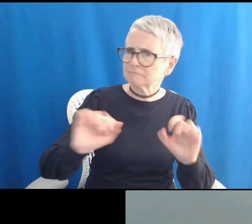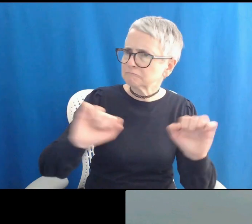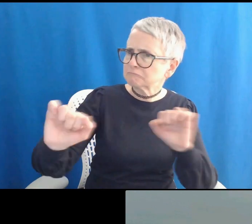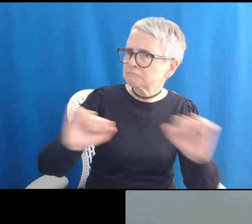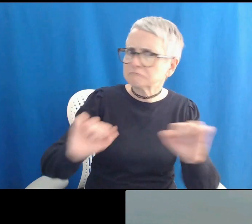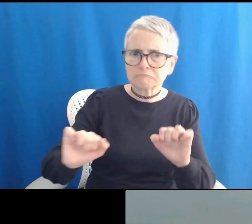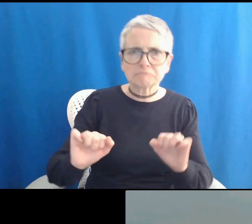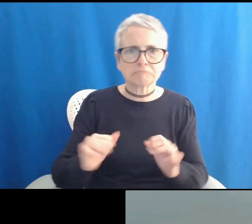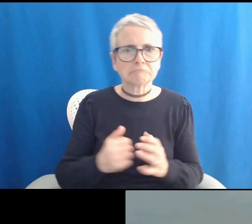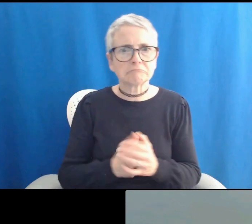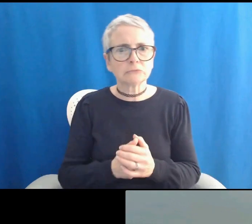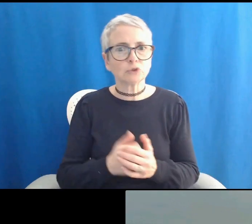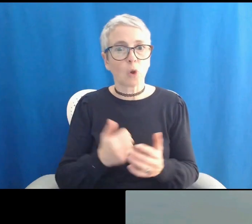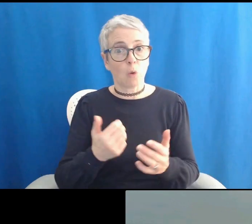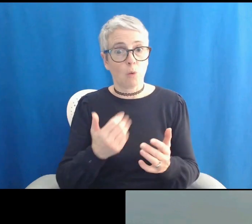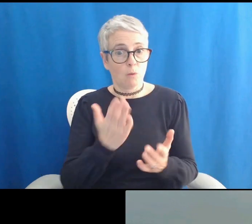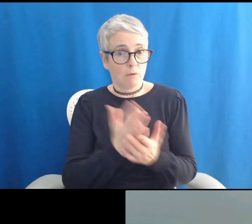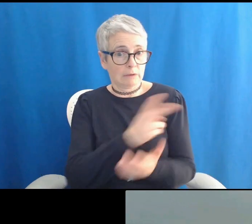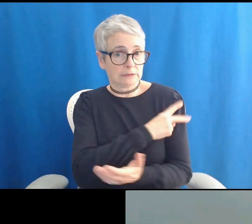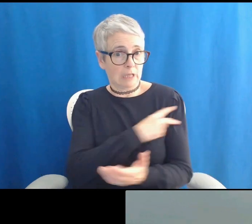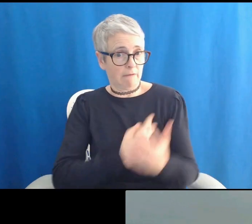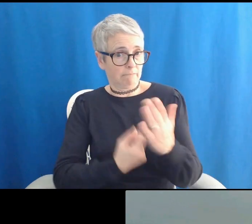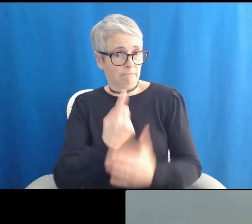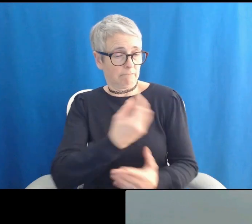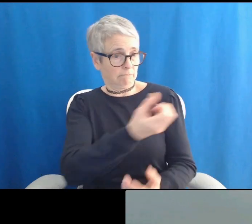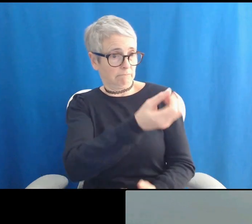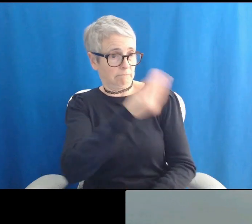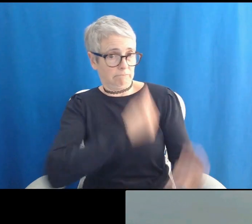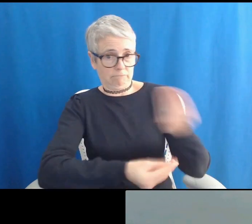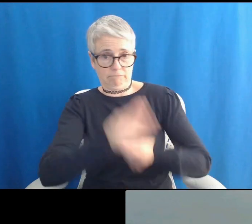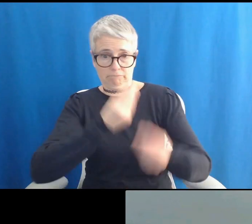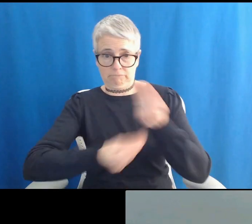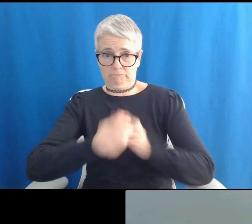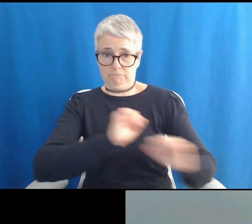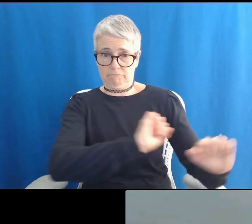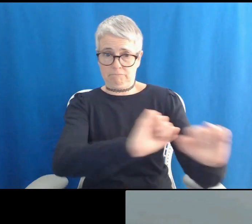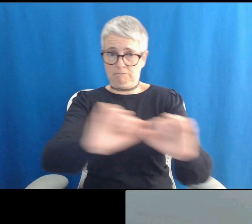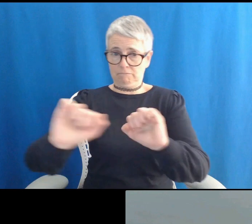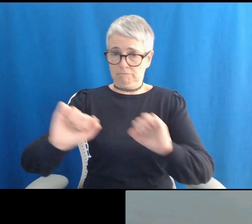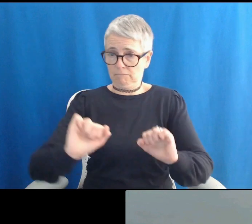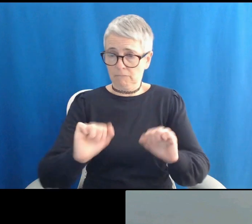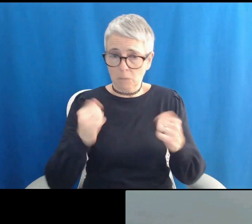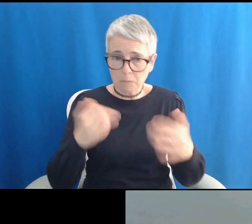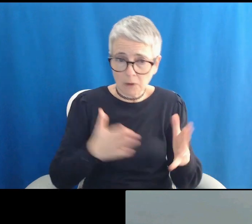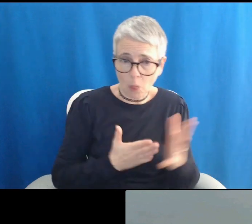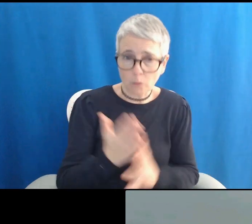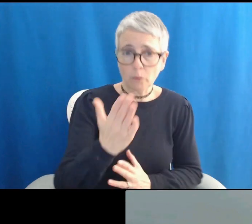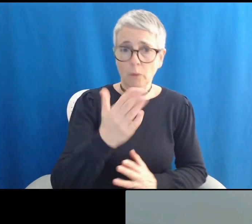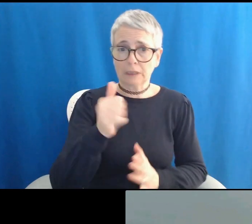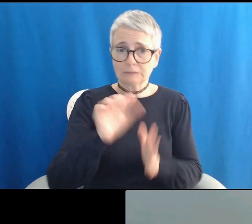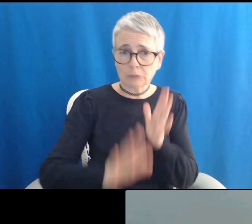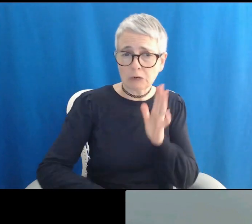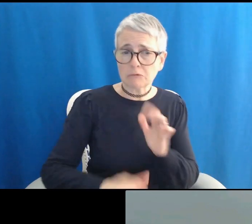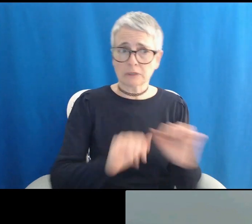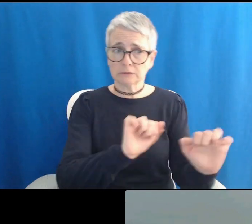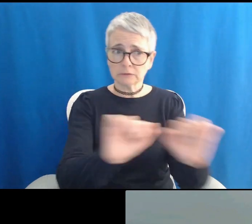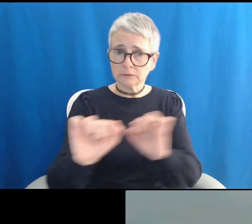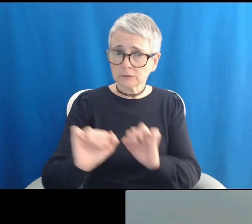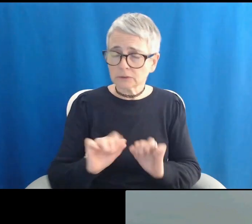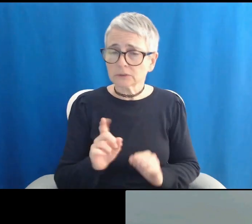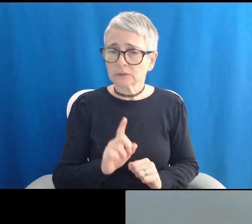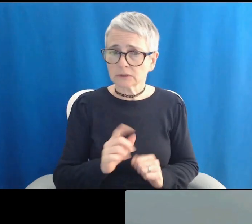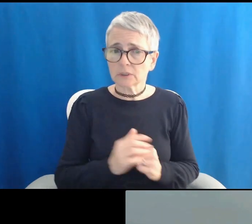sharing lived experiences around, what their expectations were, or what would actually help them